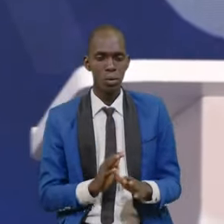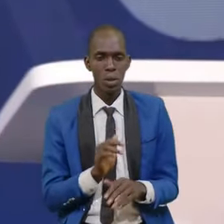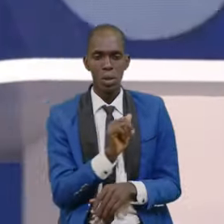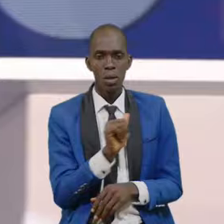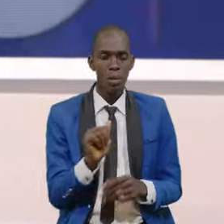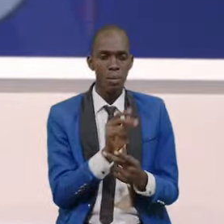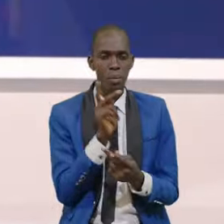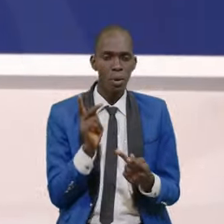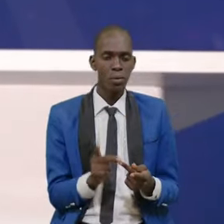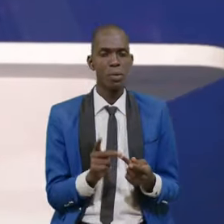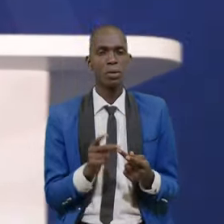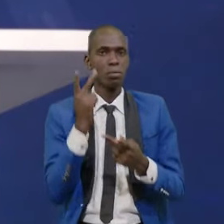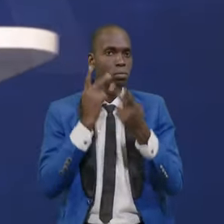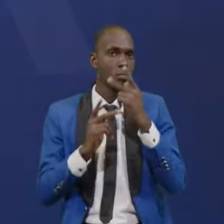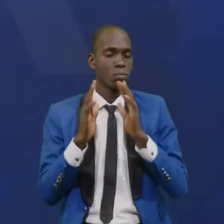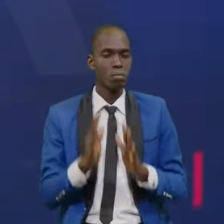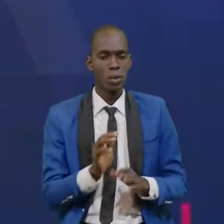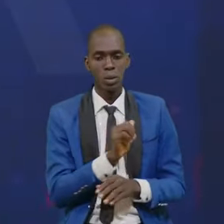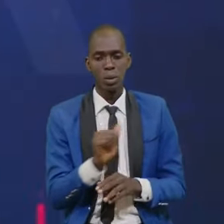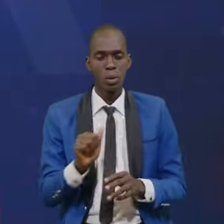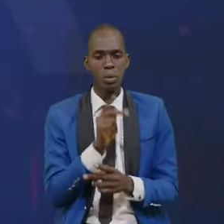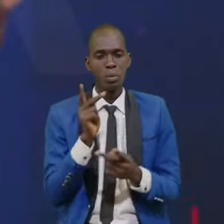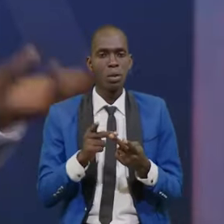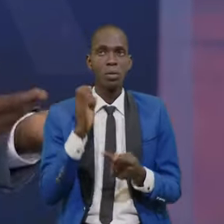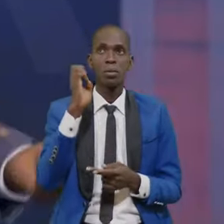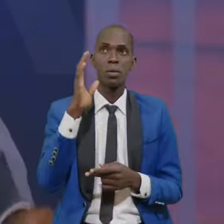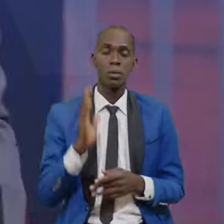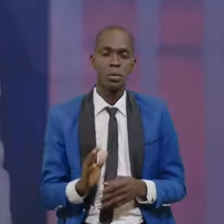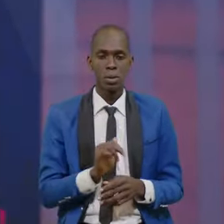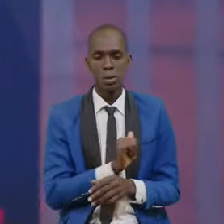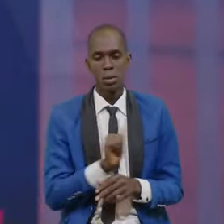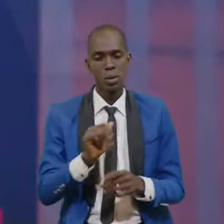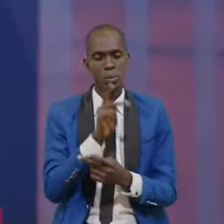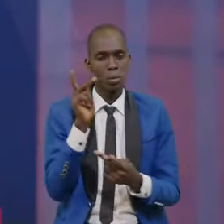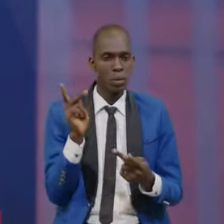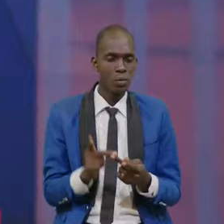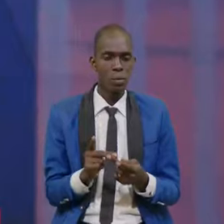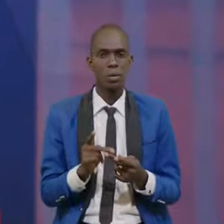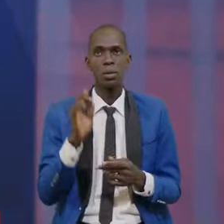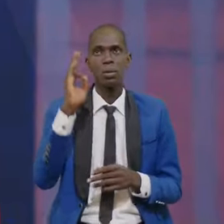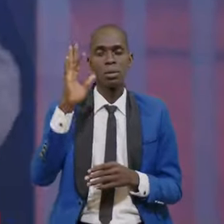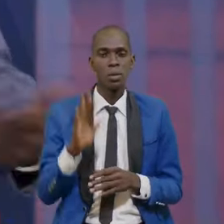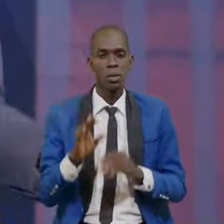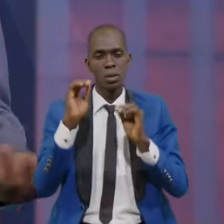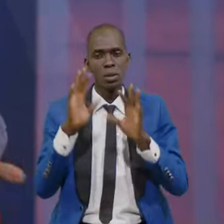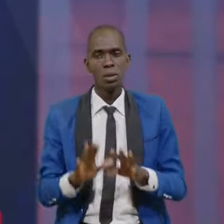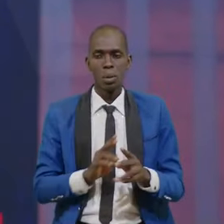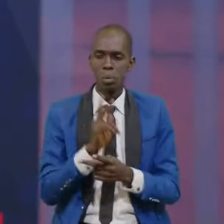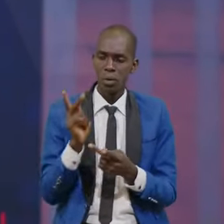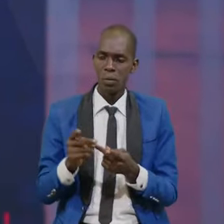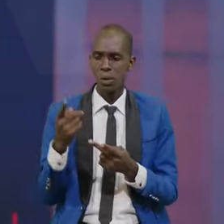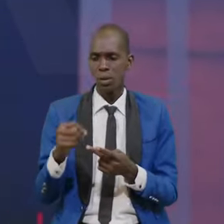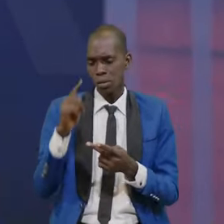evangelist, imperfect pastor, imperfect teacher, perfect the saints? His